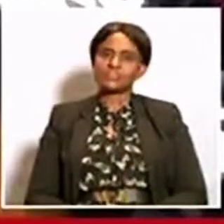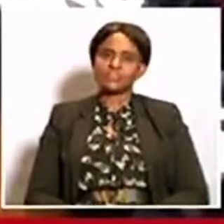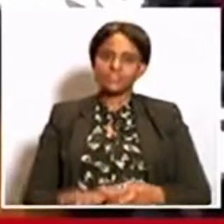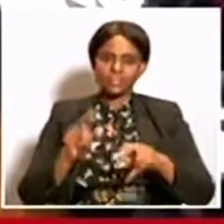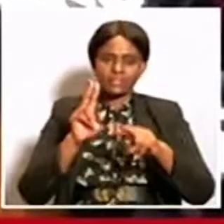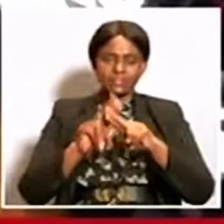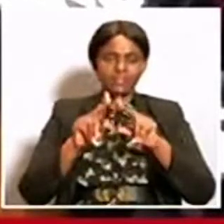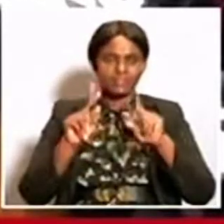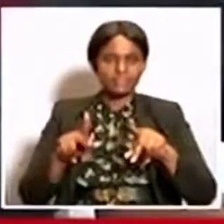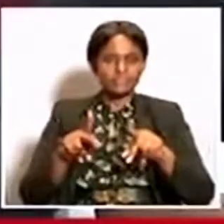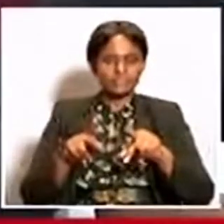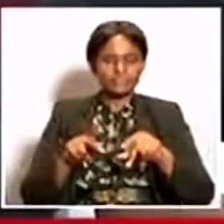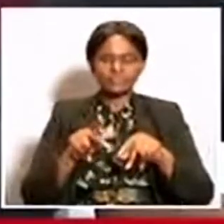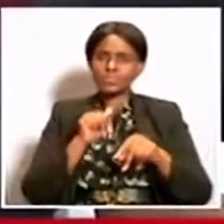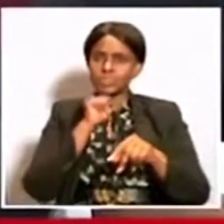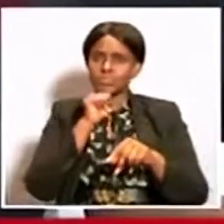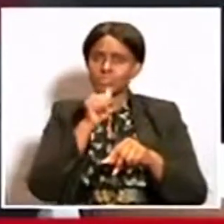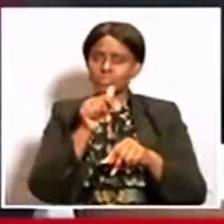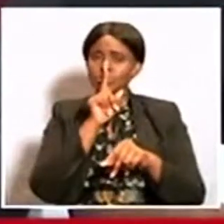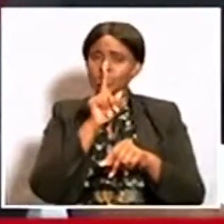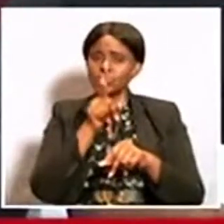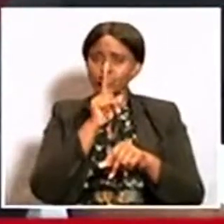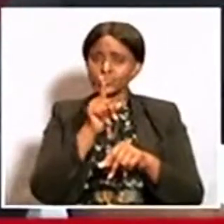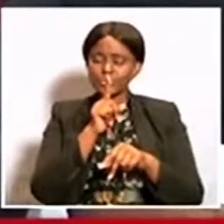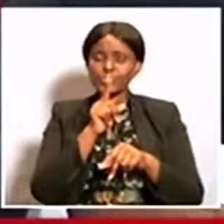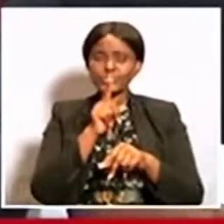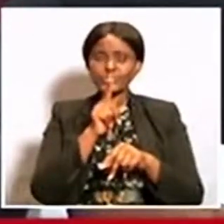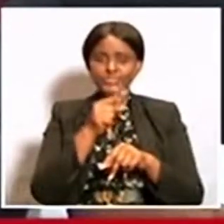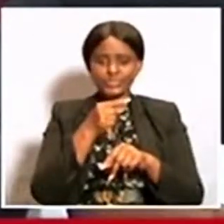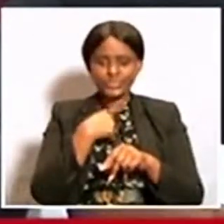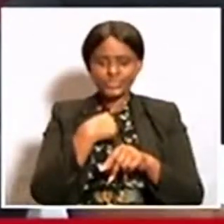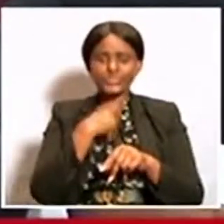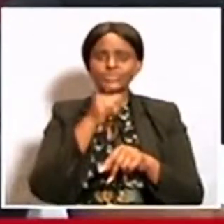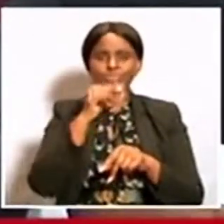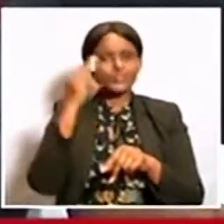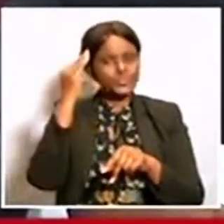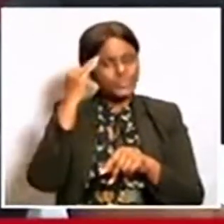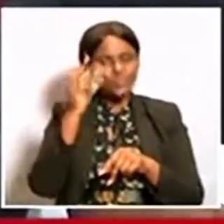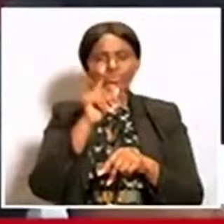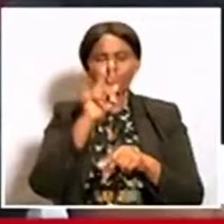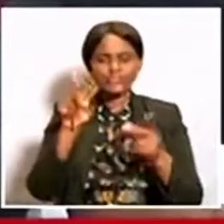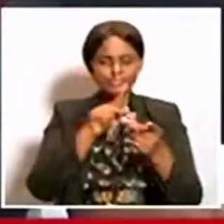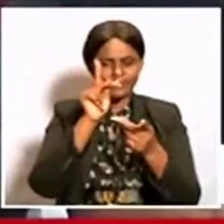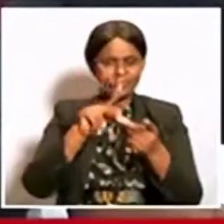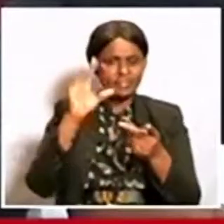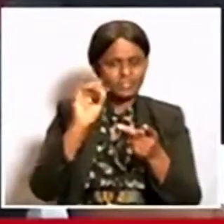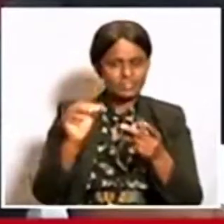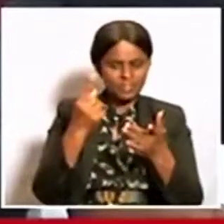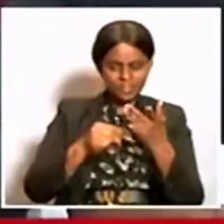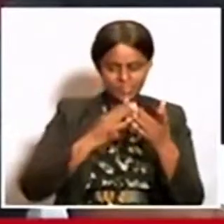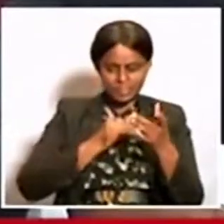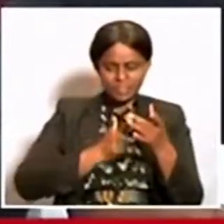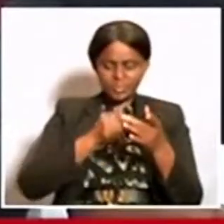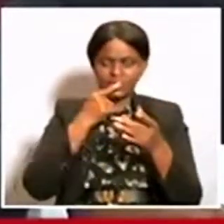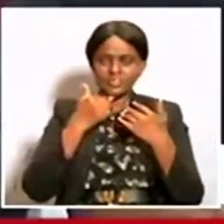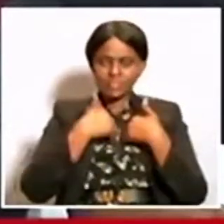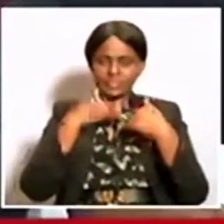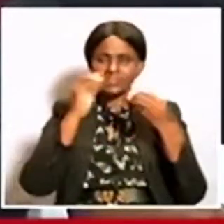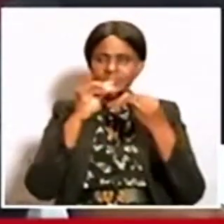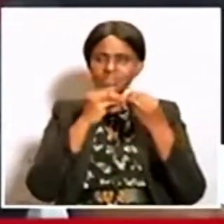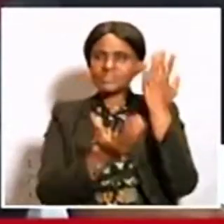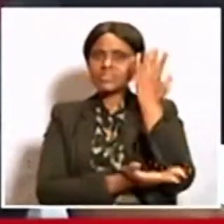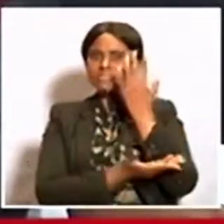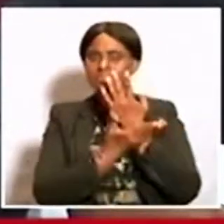Chair, I might not really know the actual percentage, but what I can say is there's a lot of